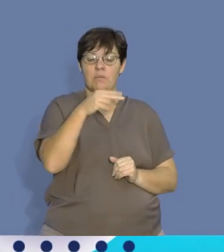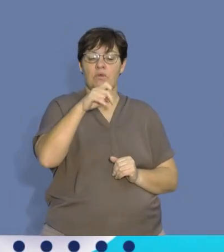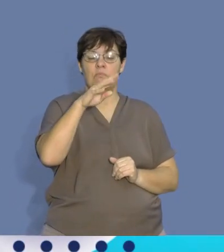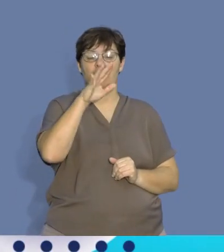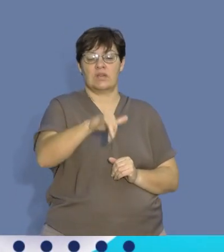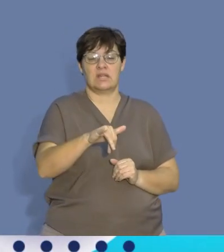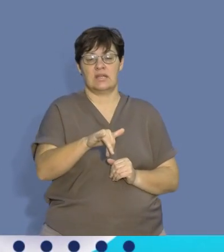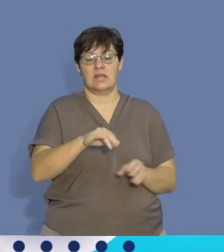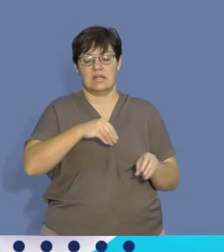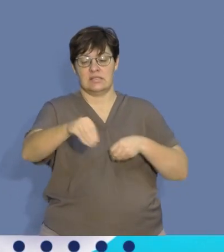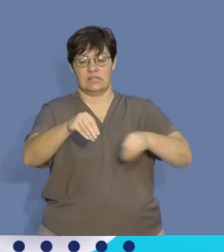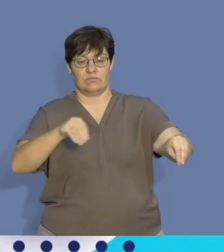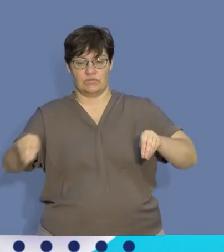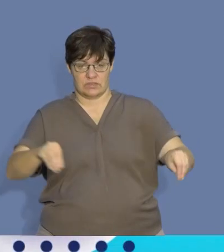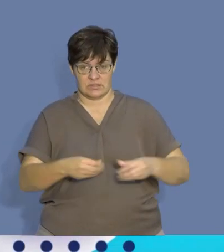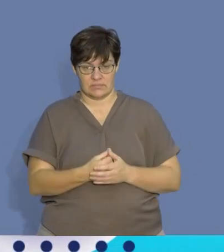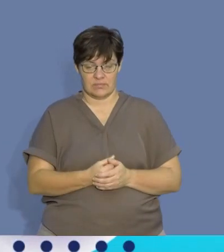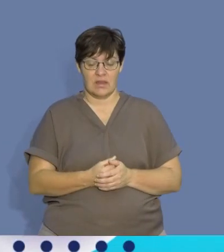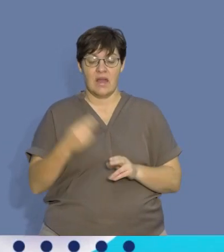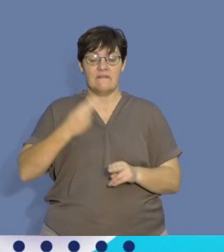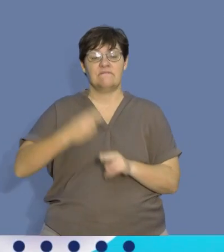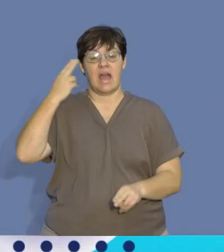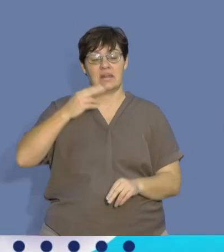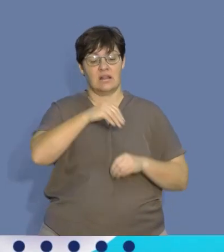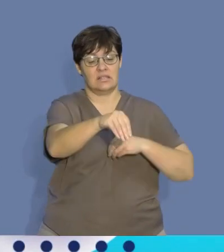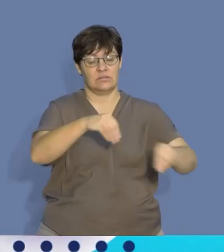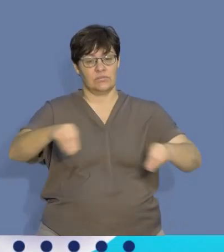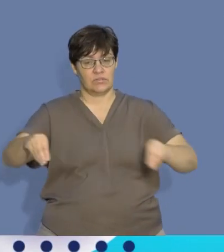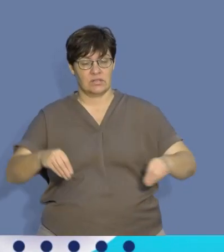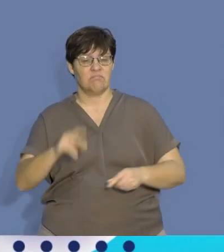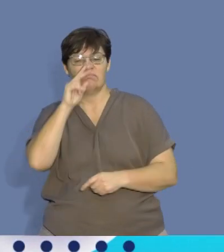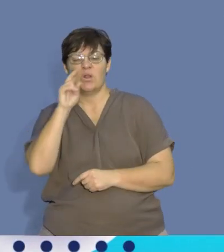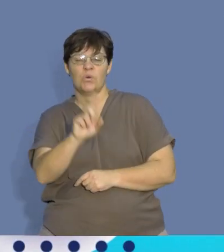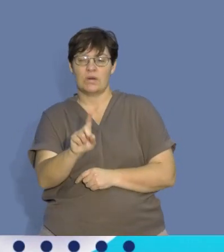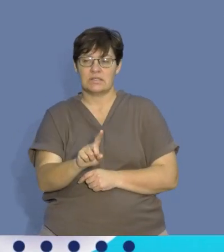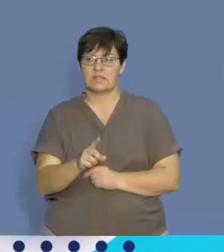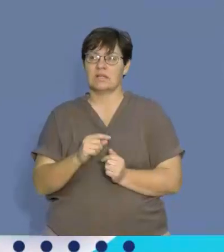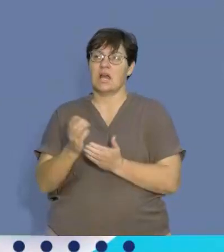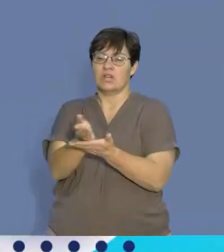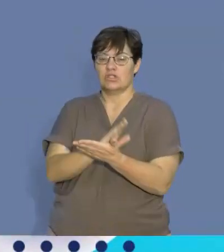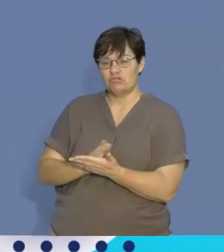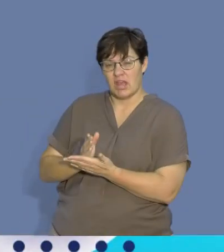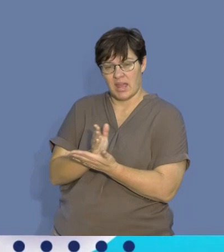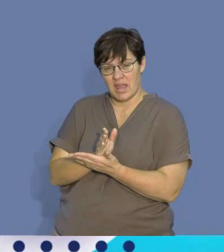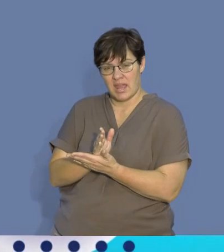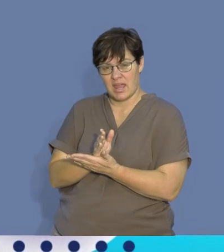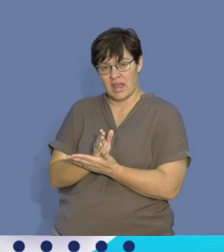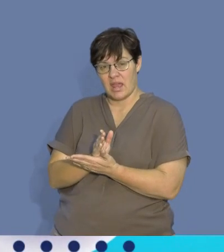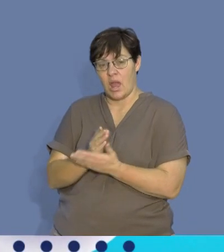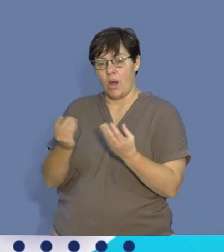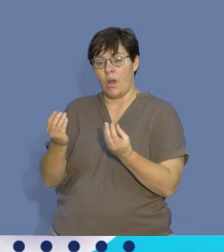by primary distribution. Final distribution, on the other hand, looks at the sharing